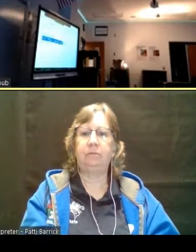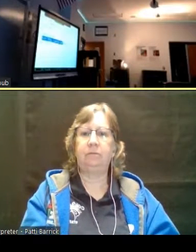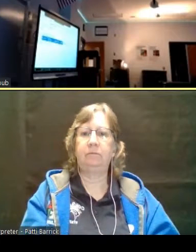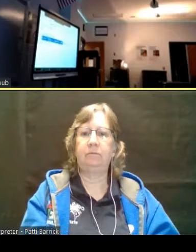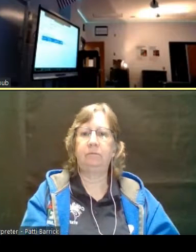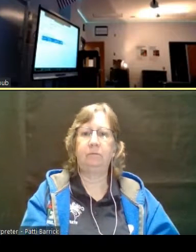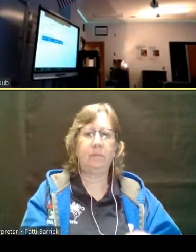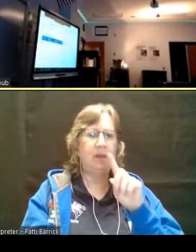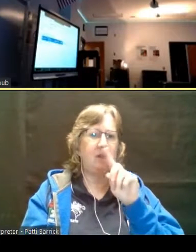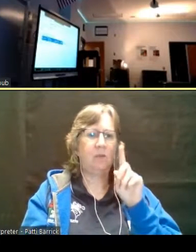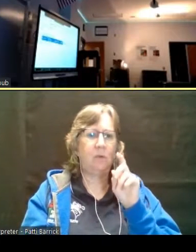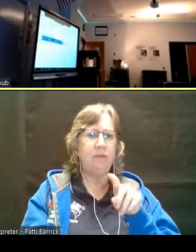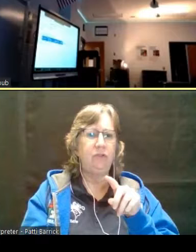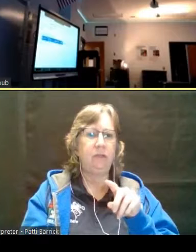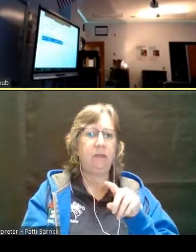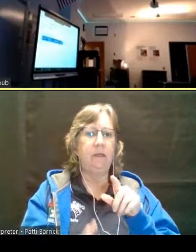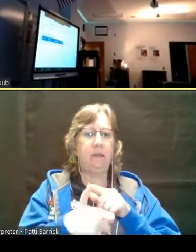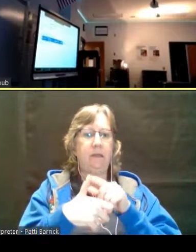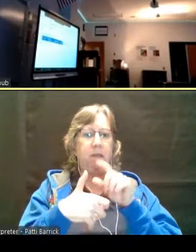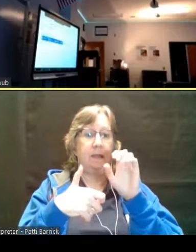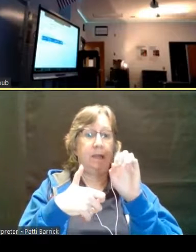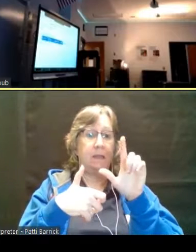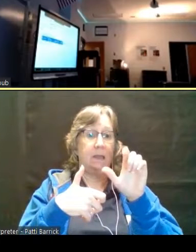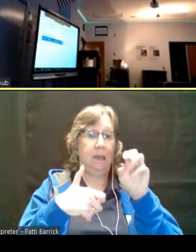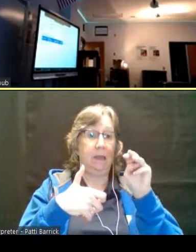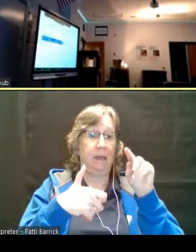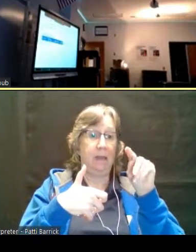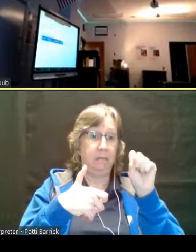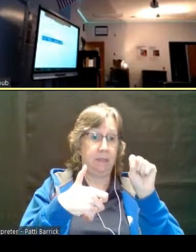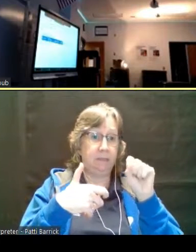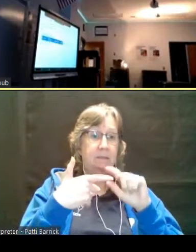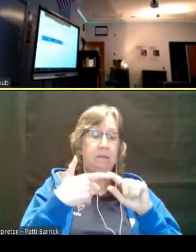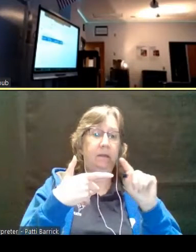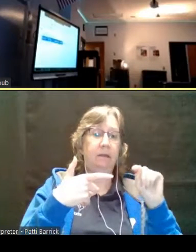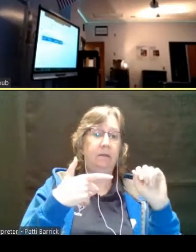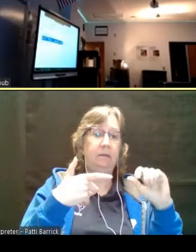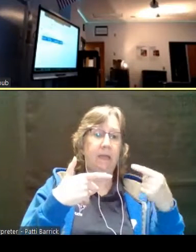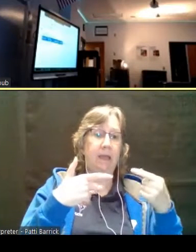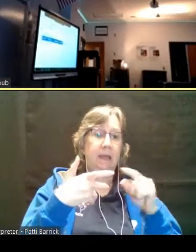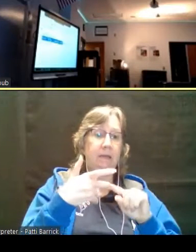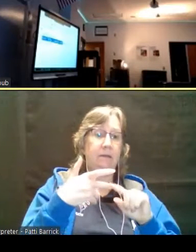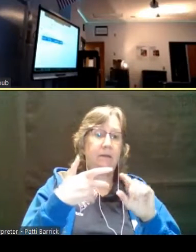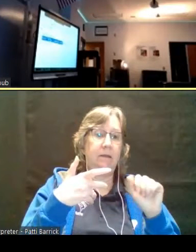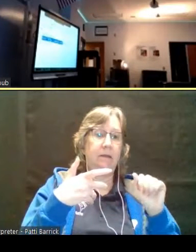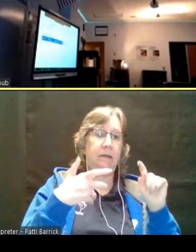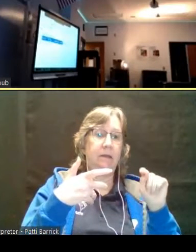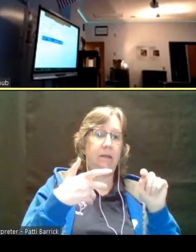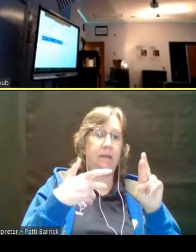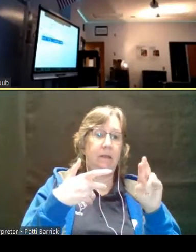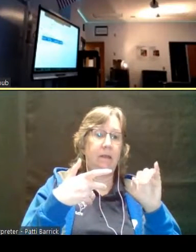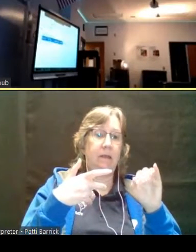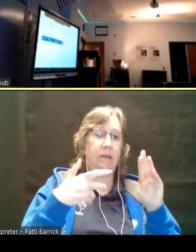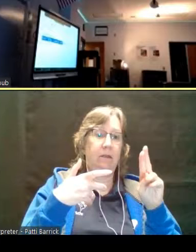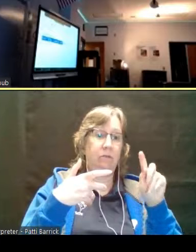Any questions? So we got elements, tags, and attributes. We know what all the different pieces